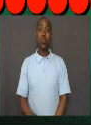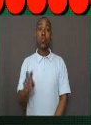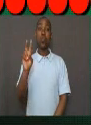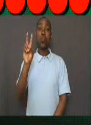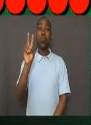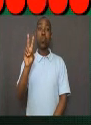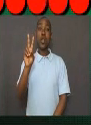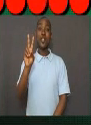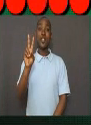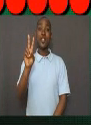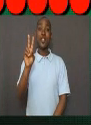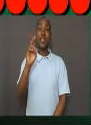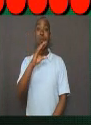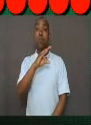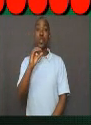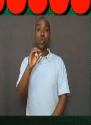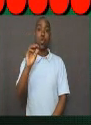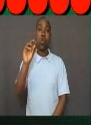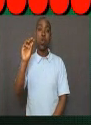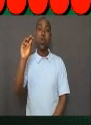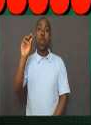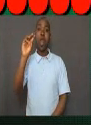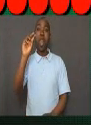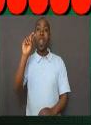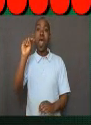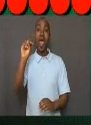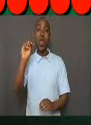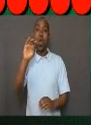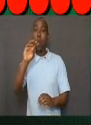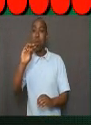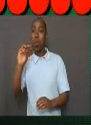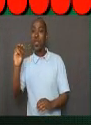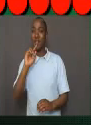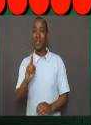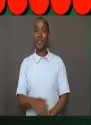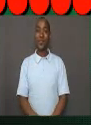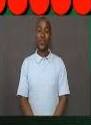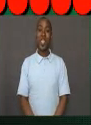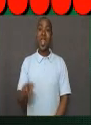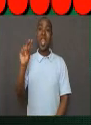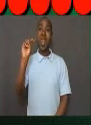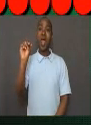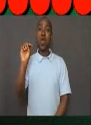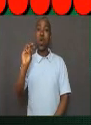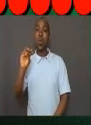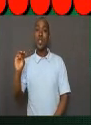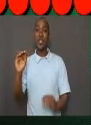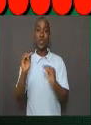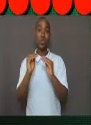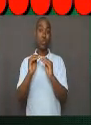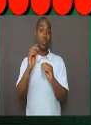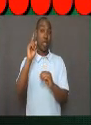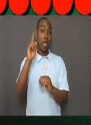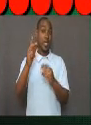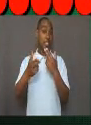200 nanometers. A nanometer is equal to 1